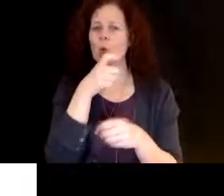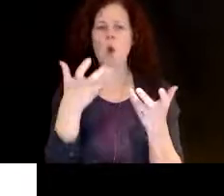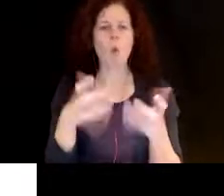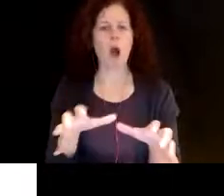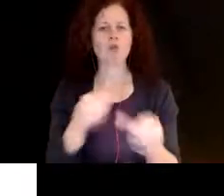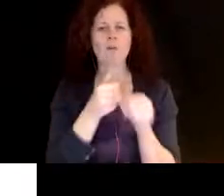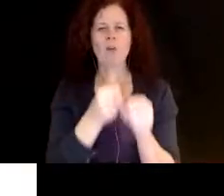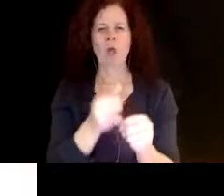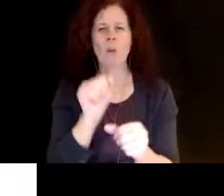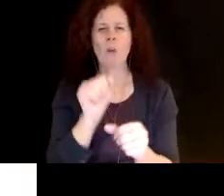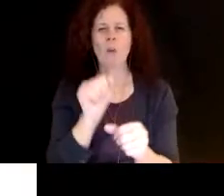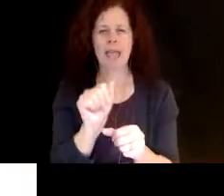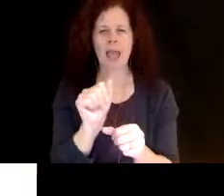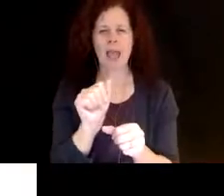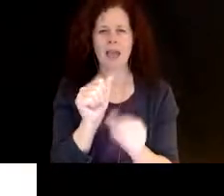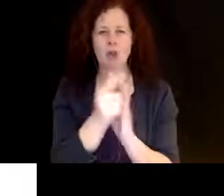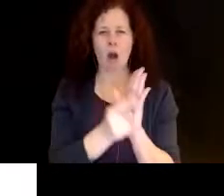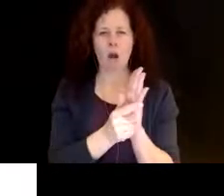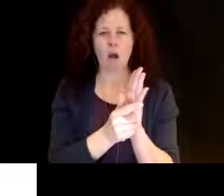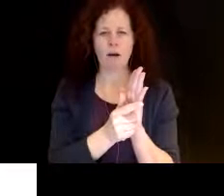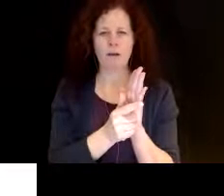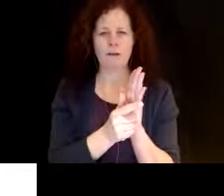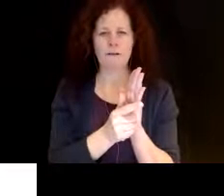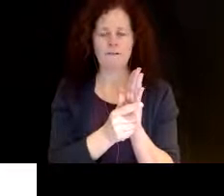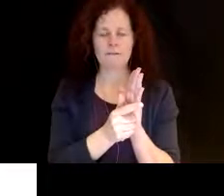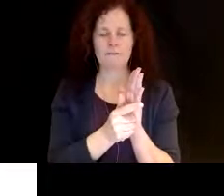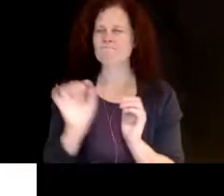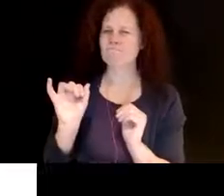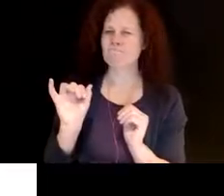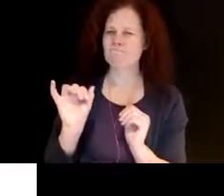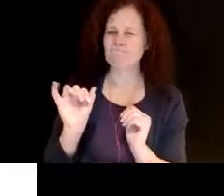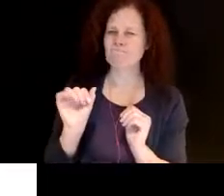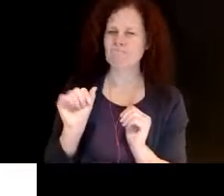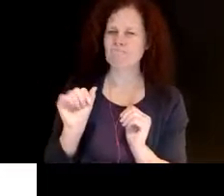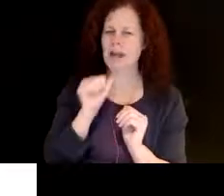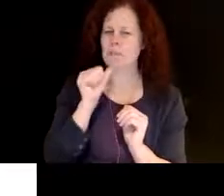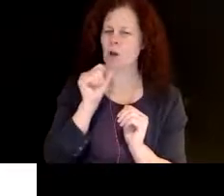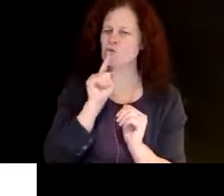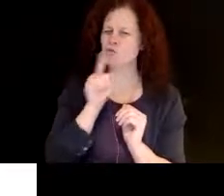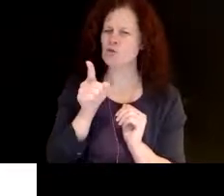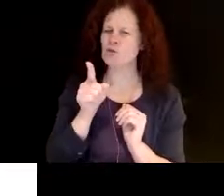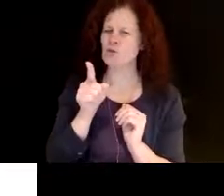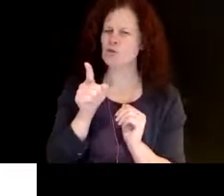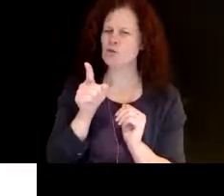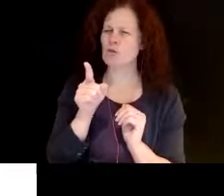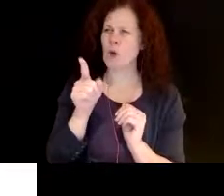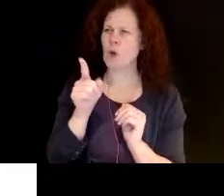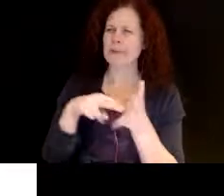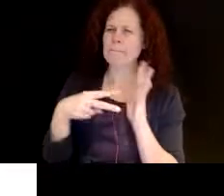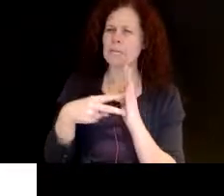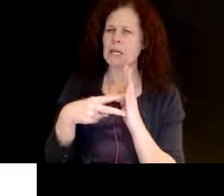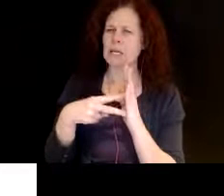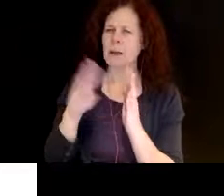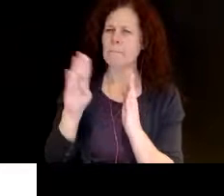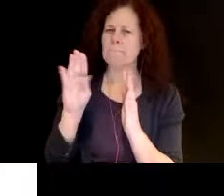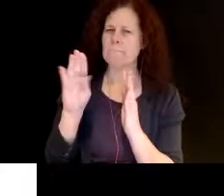Well, I'm not sure what commissions the questioner might be, to which they might be referring. We have seen a